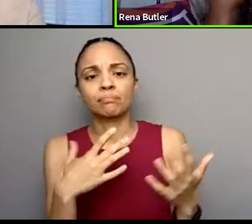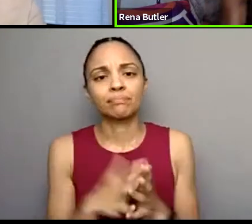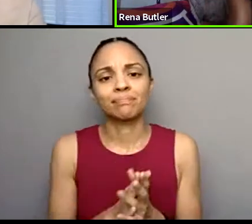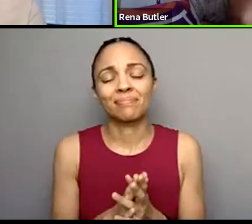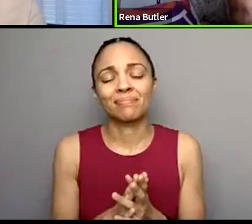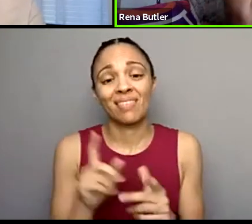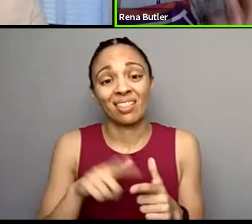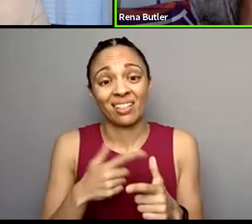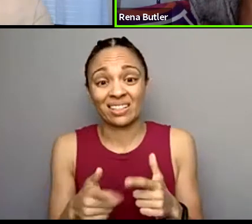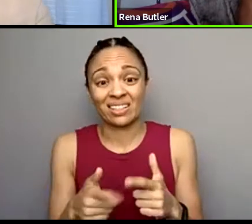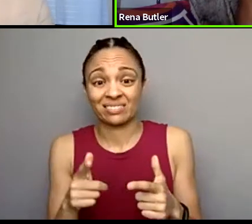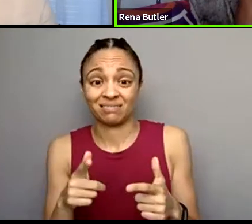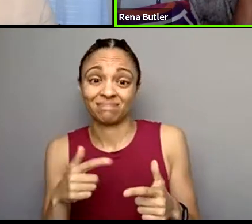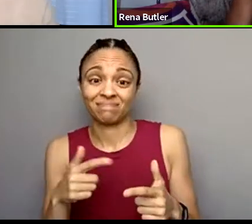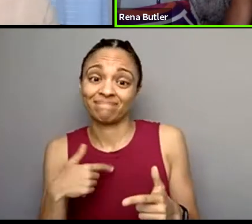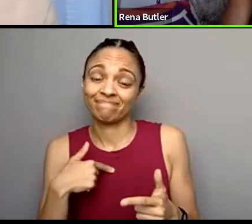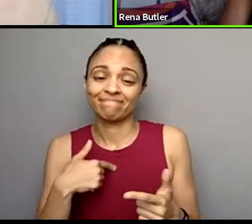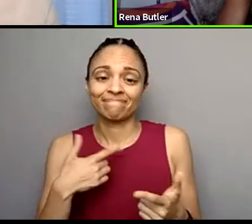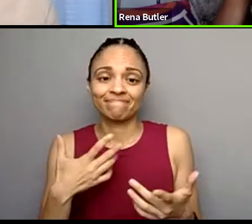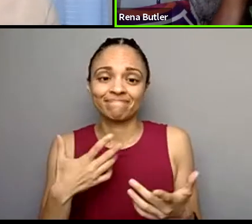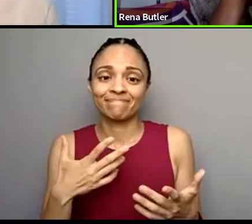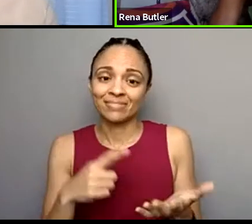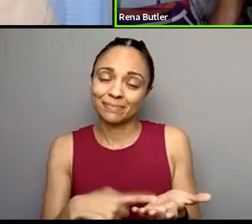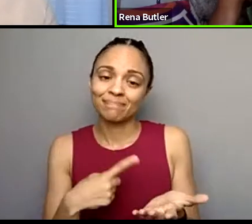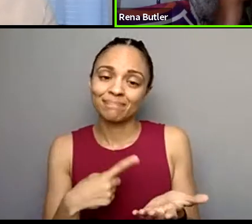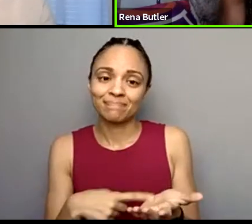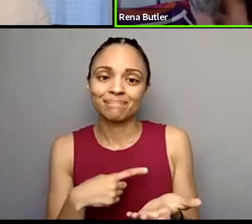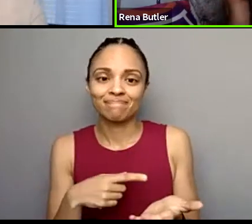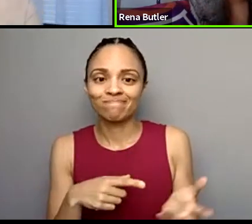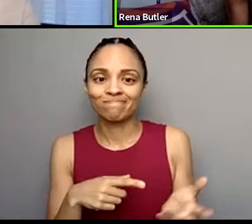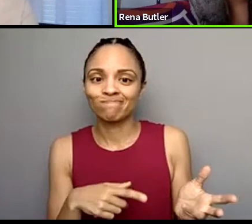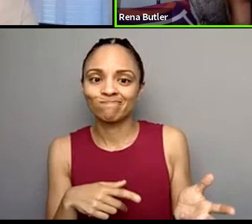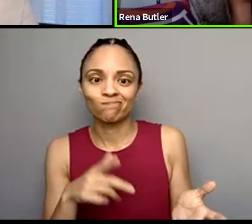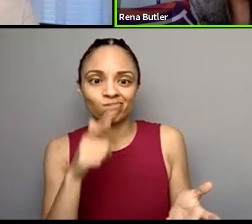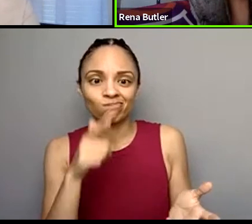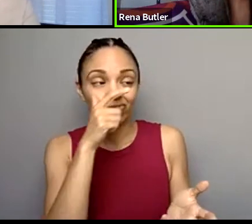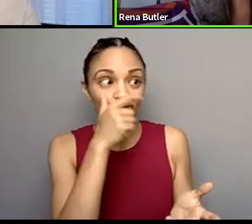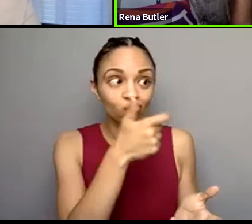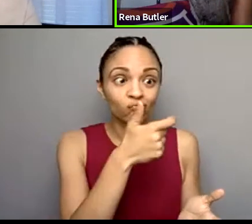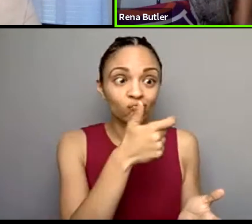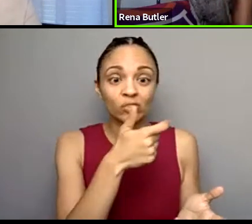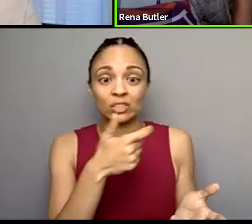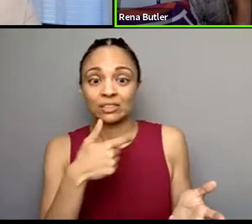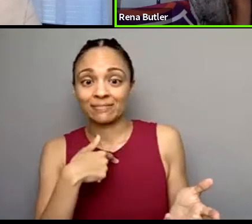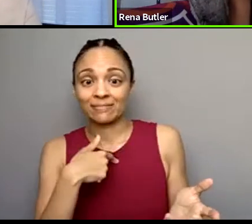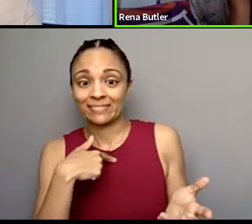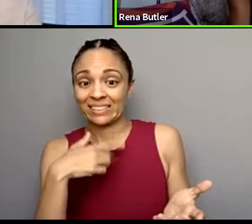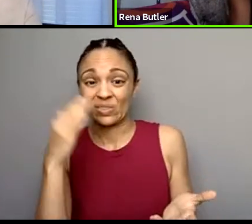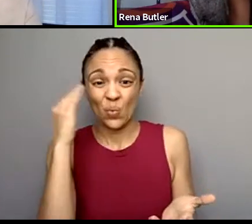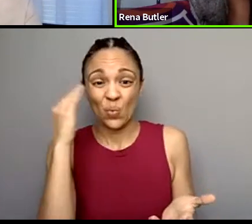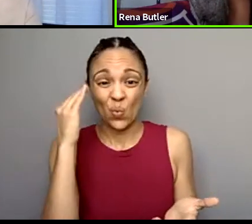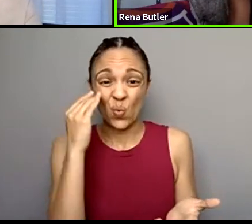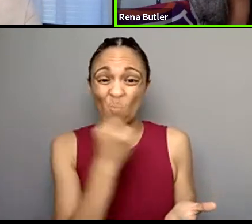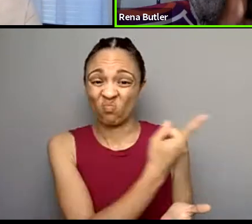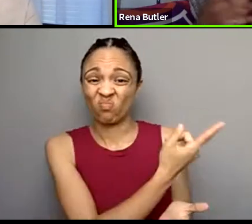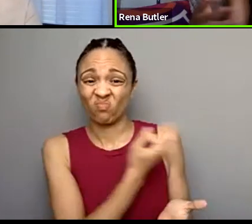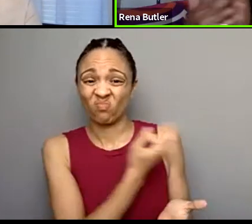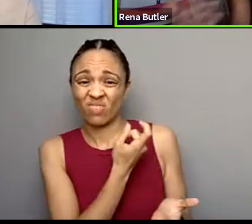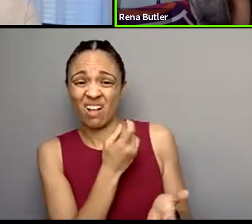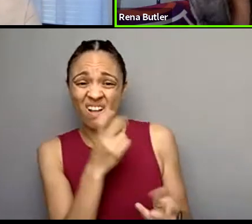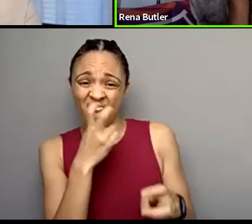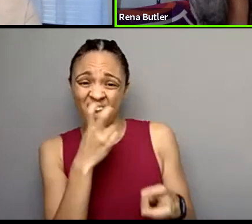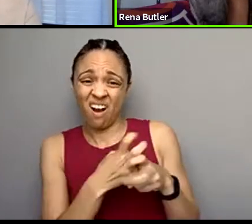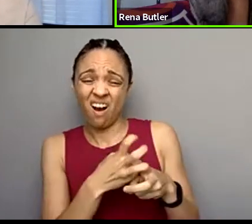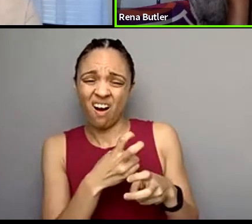questions. Like he's my mentor for the Give Me title as well. It just makes the most sense because he knows me the best, I think, out of anyone I